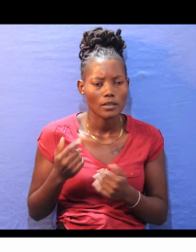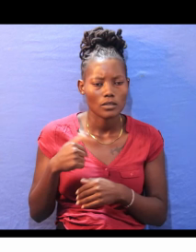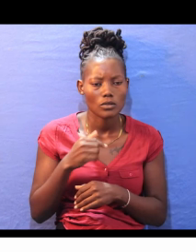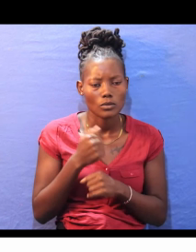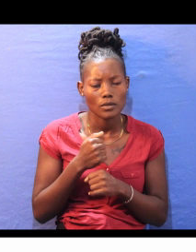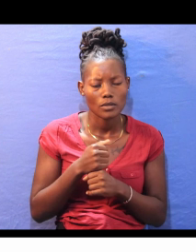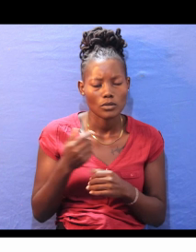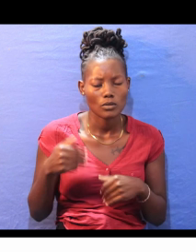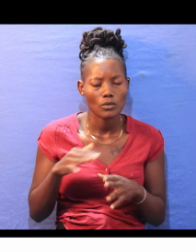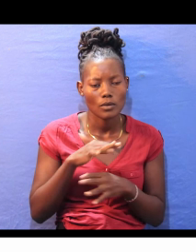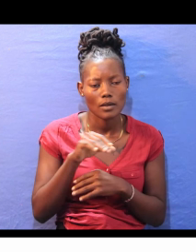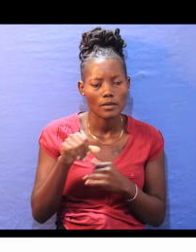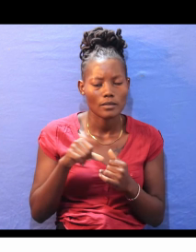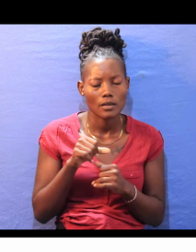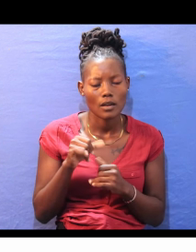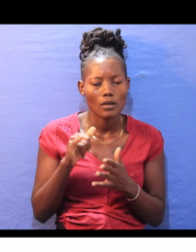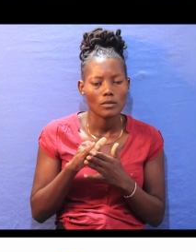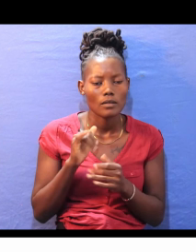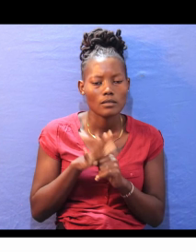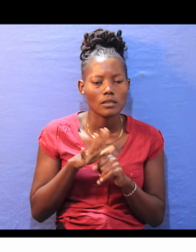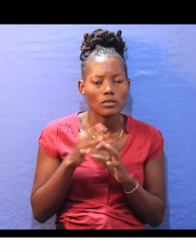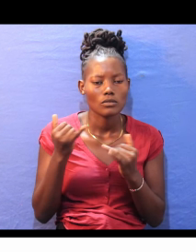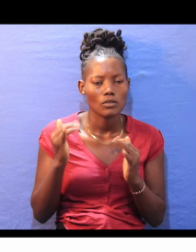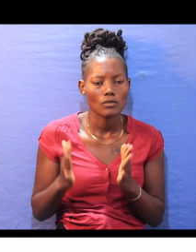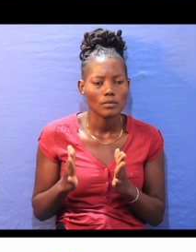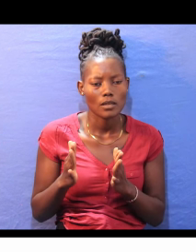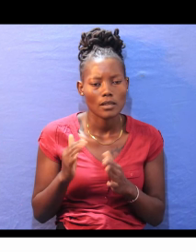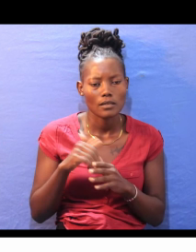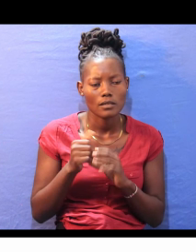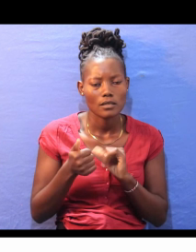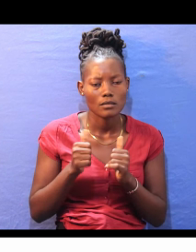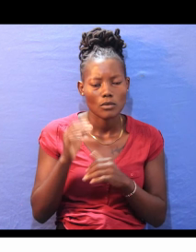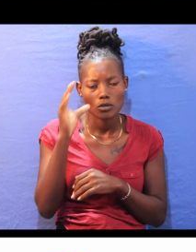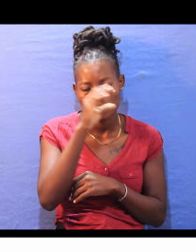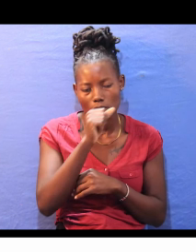room that mimic athletic play and sports play.